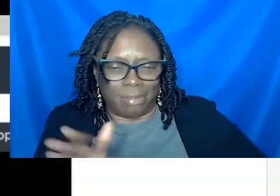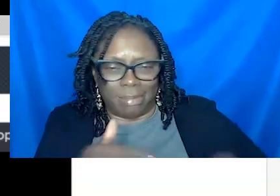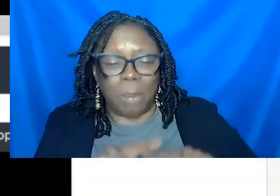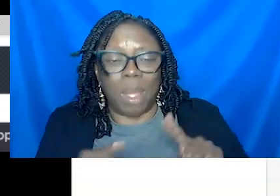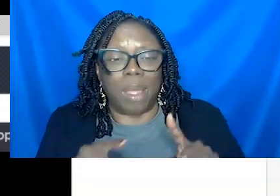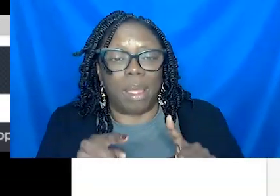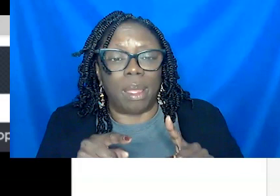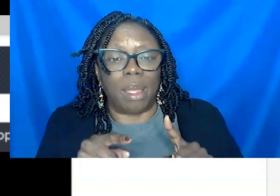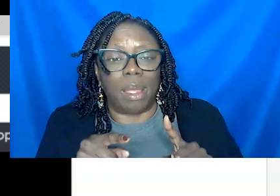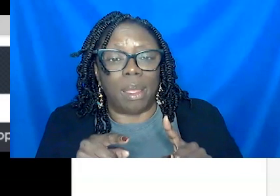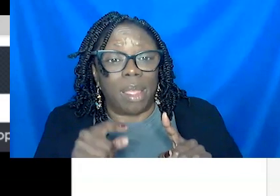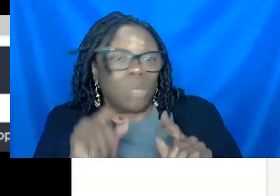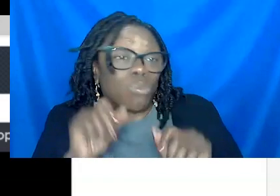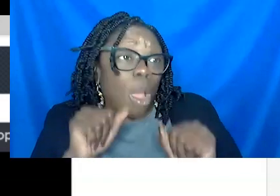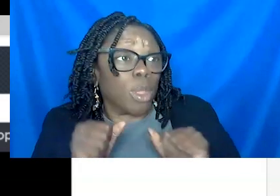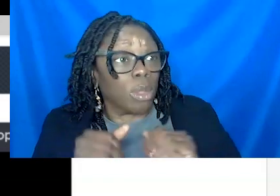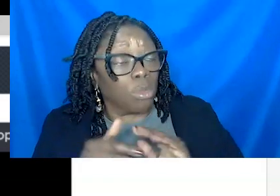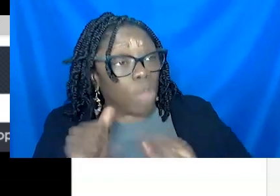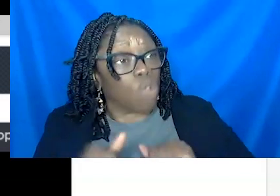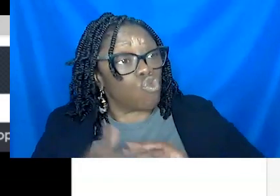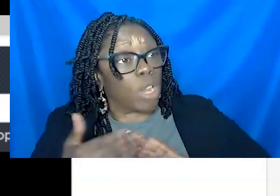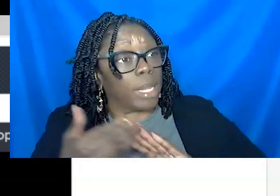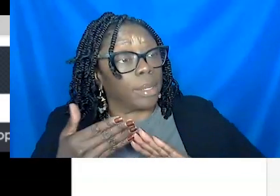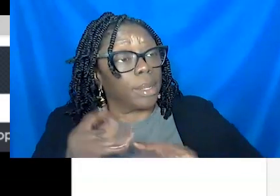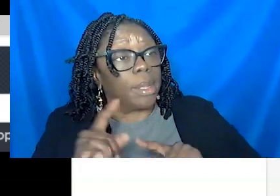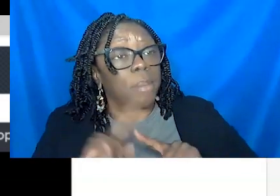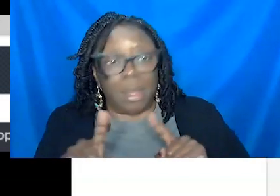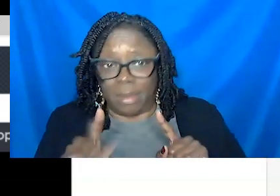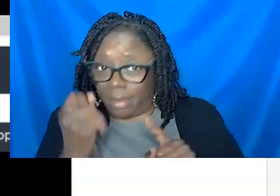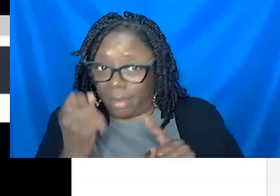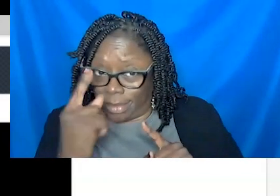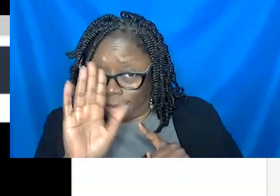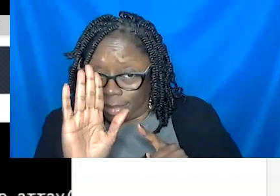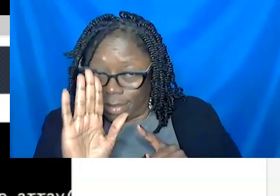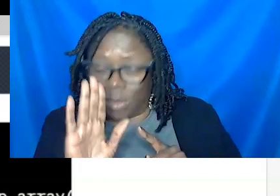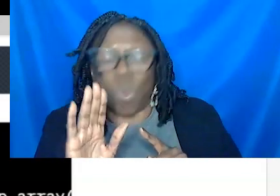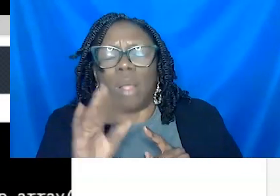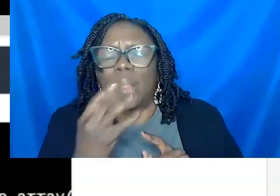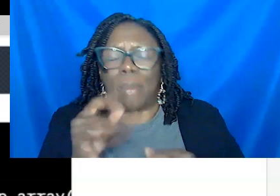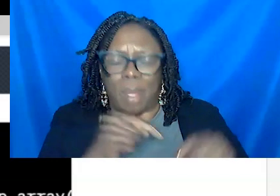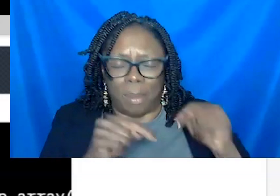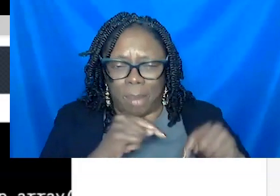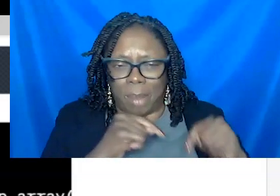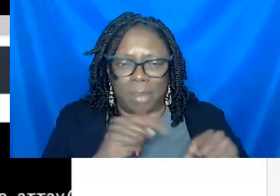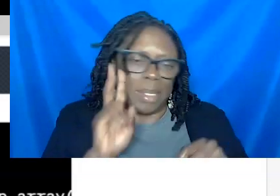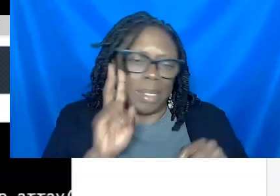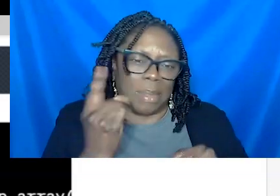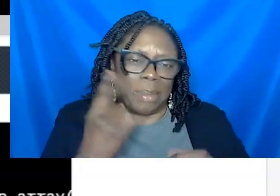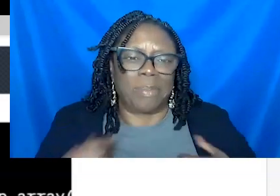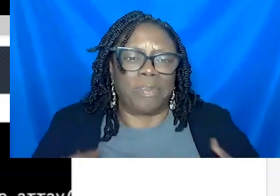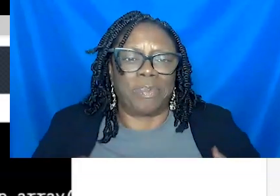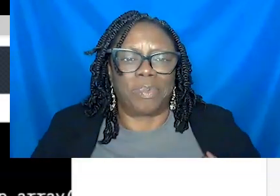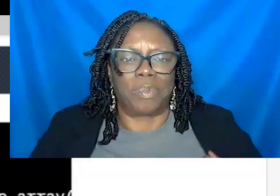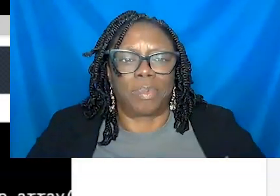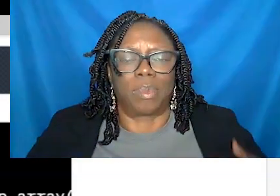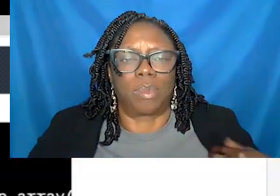but I will bet that it is. I would bet money that it is. But however, actually, let me just glance at it.